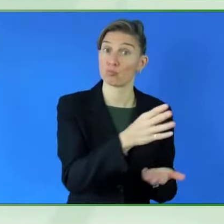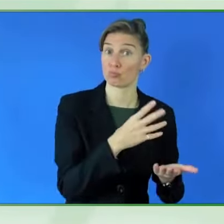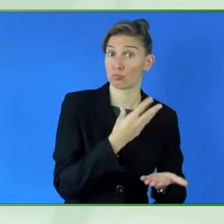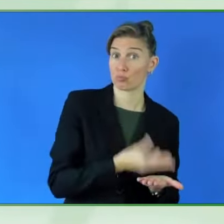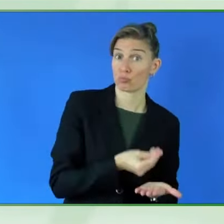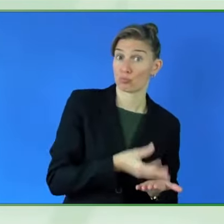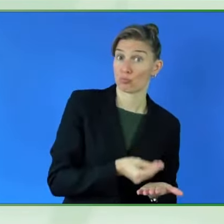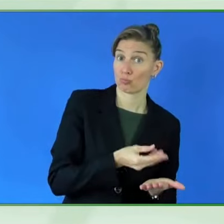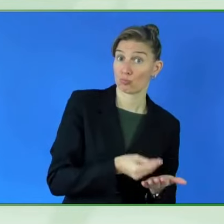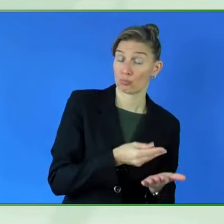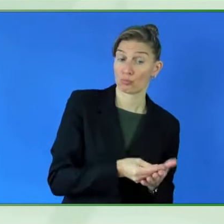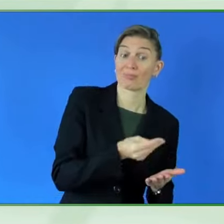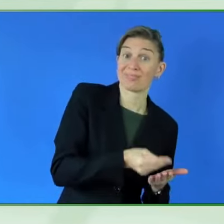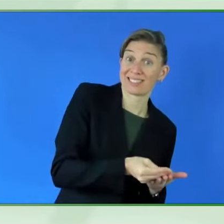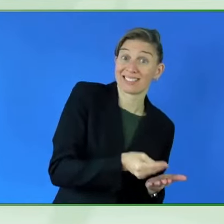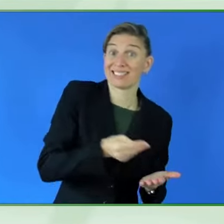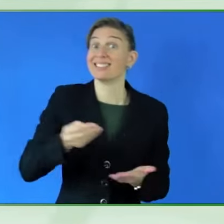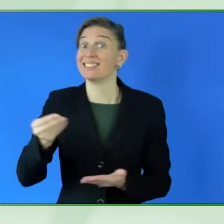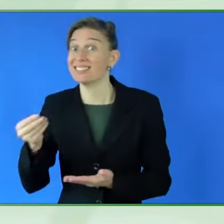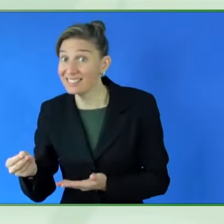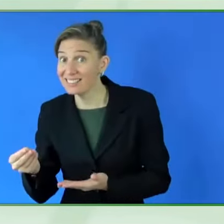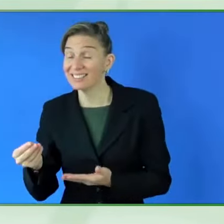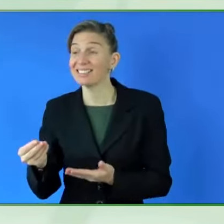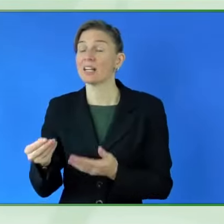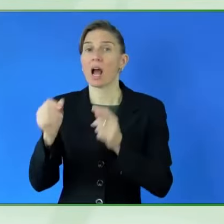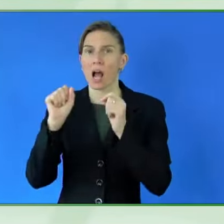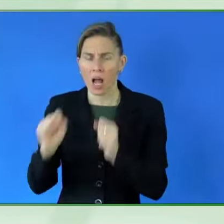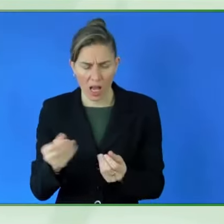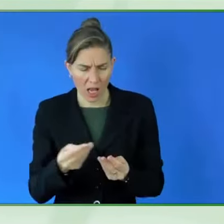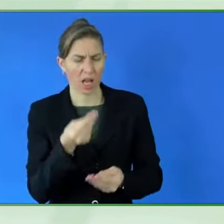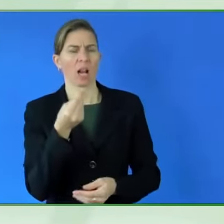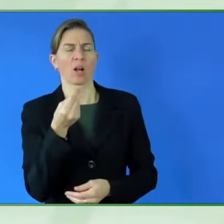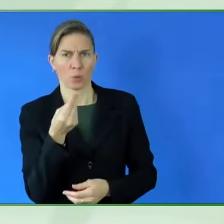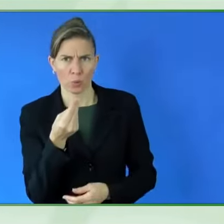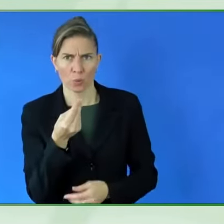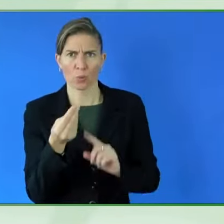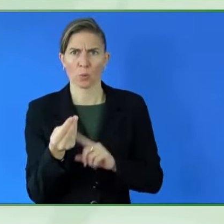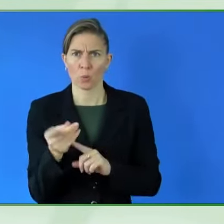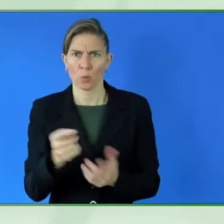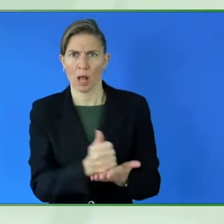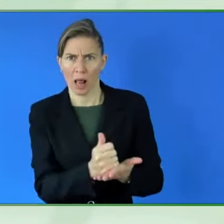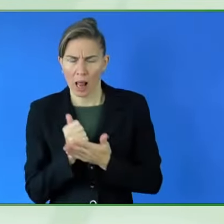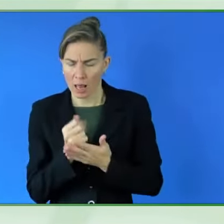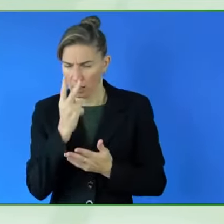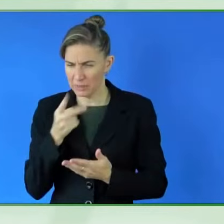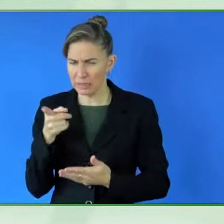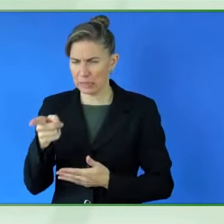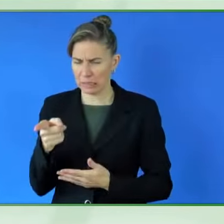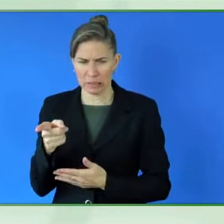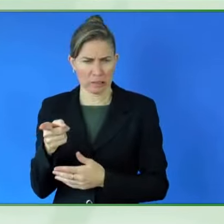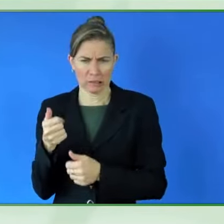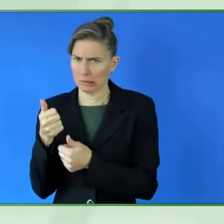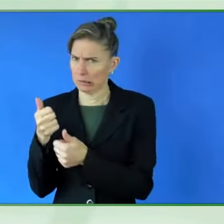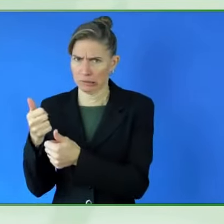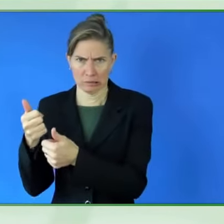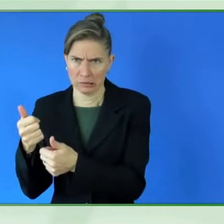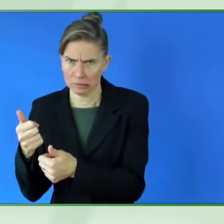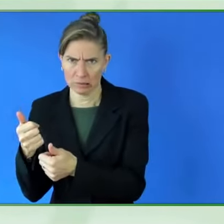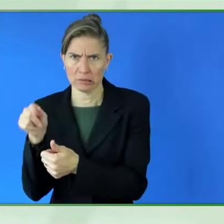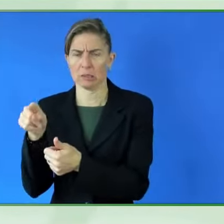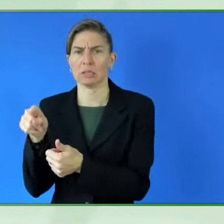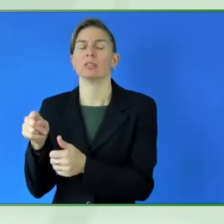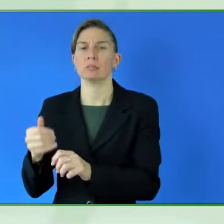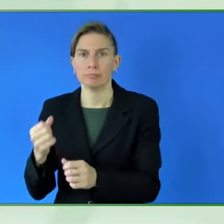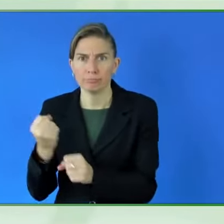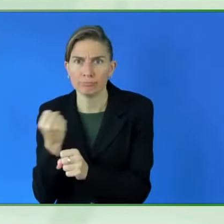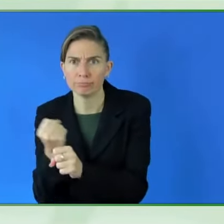local on the ground collaborations is just seminal and germinal to this approach. So we engage stakeholders